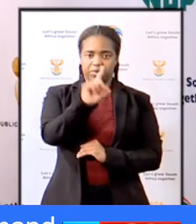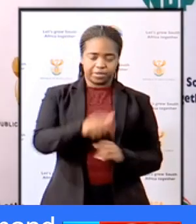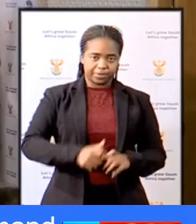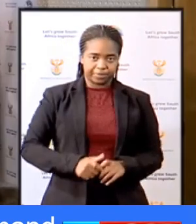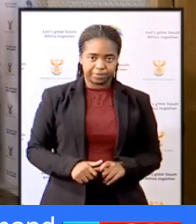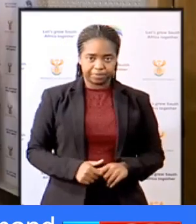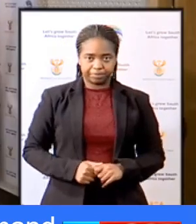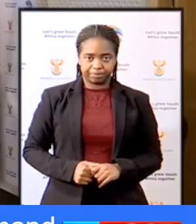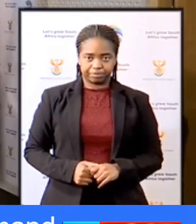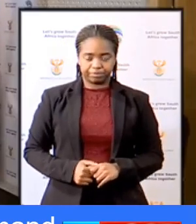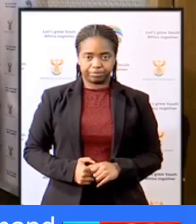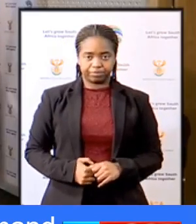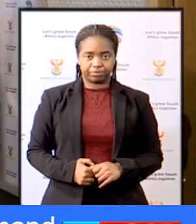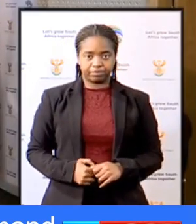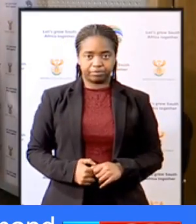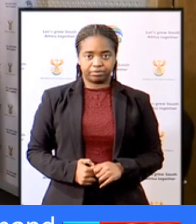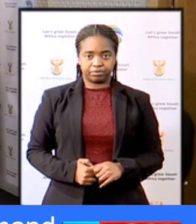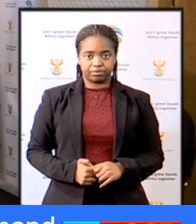Dlamini-Zuma.